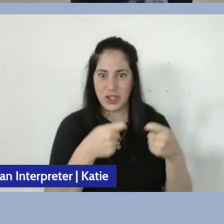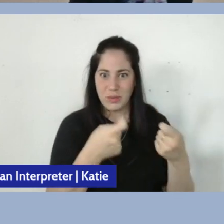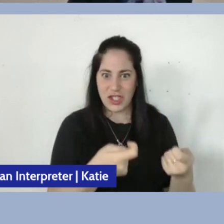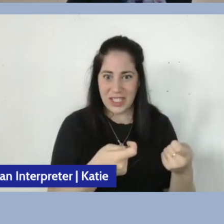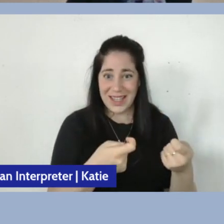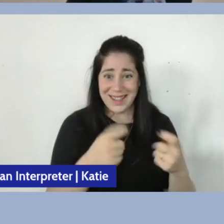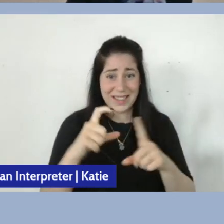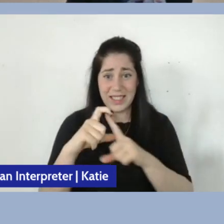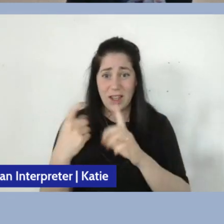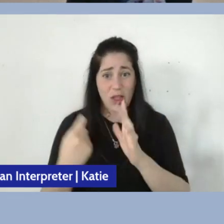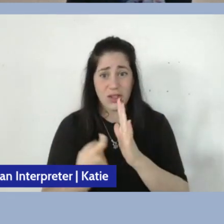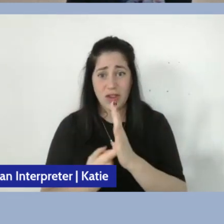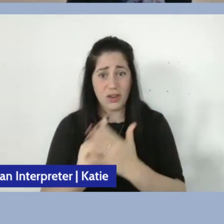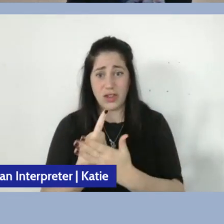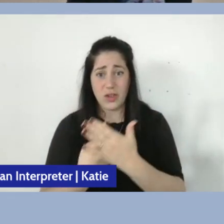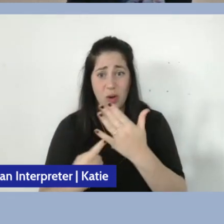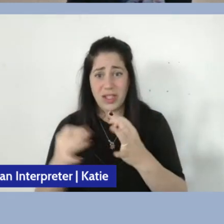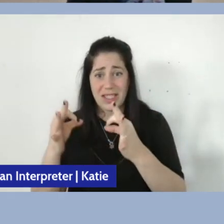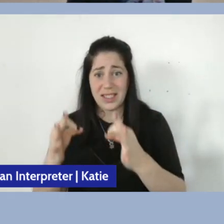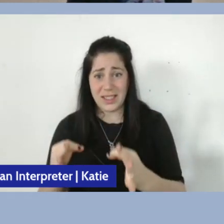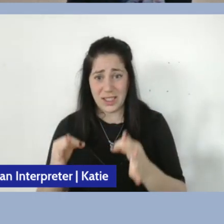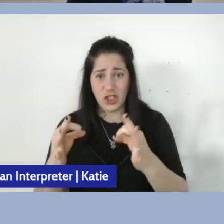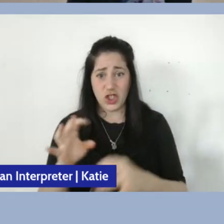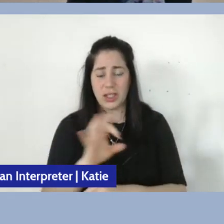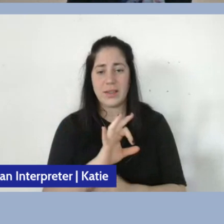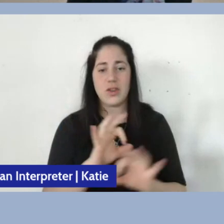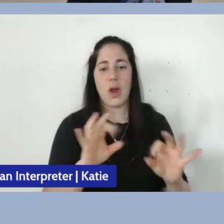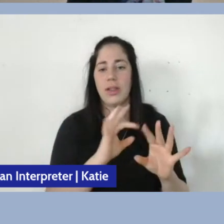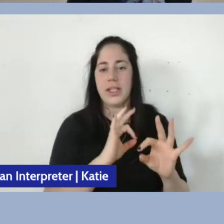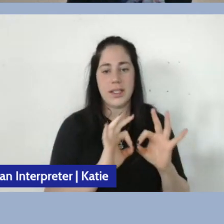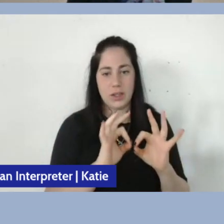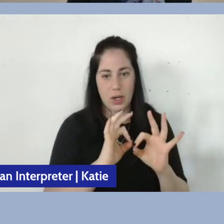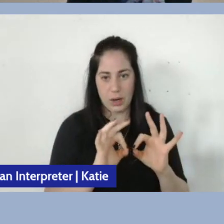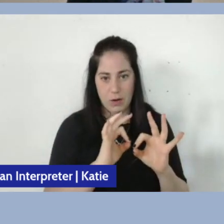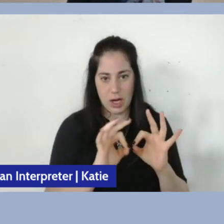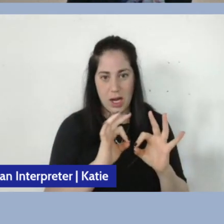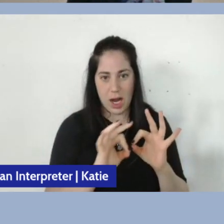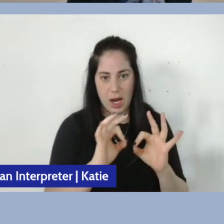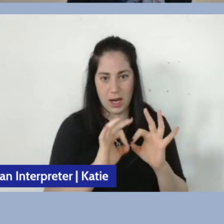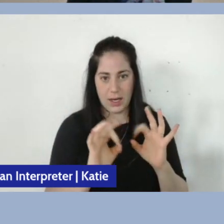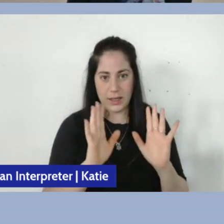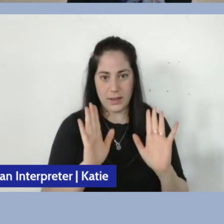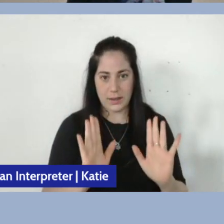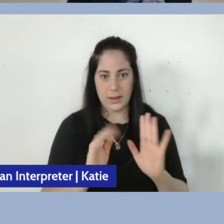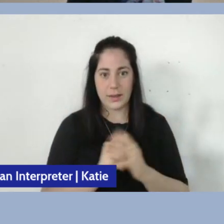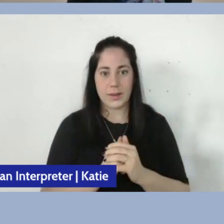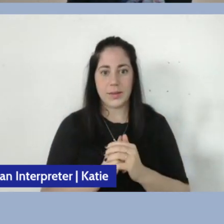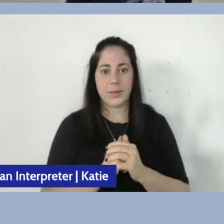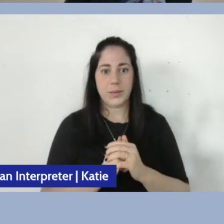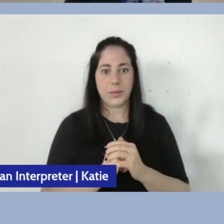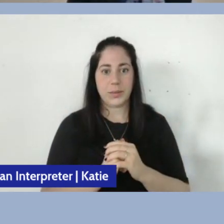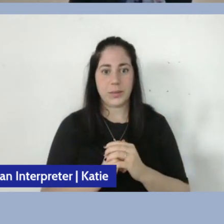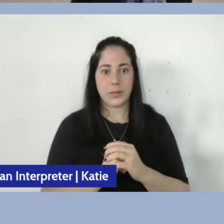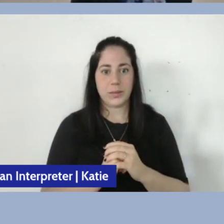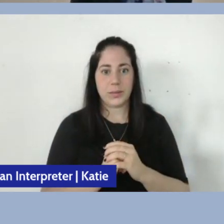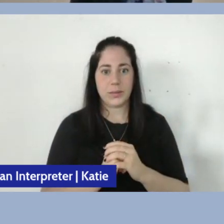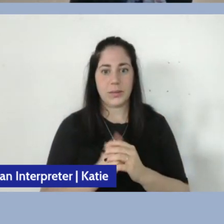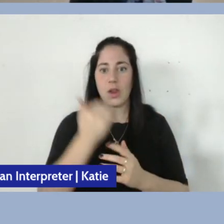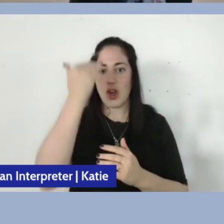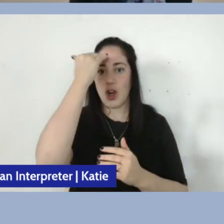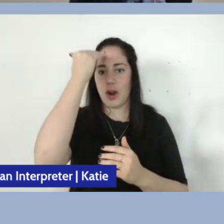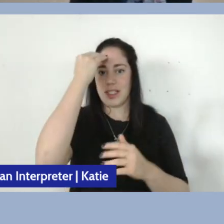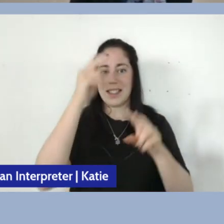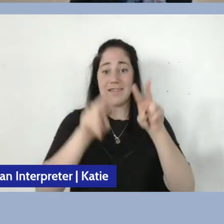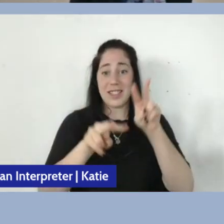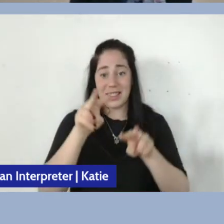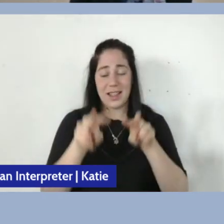only, not the interpreter. The interpreter, as we look, cognitive assessments are